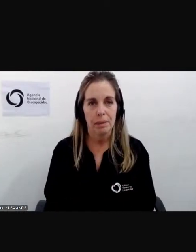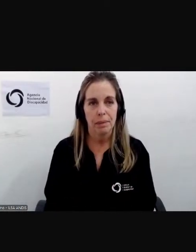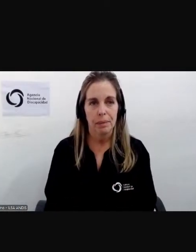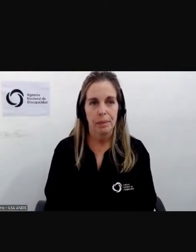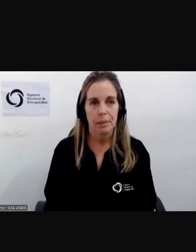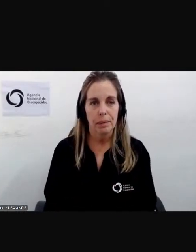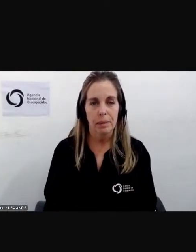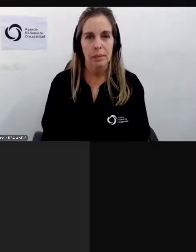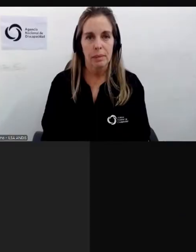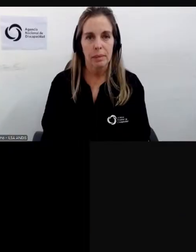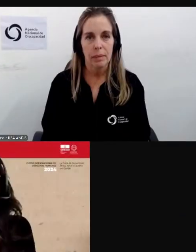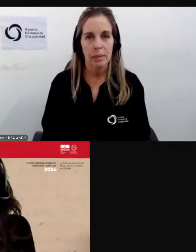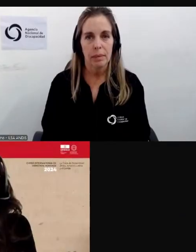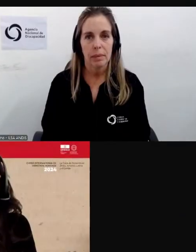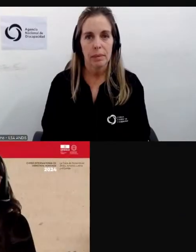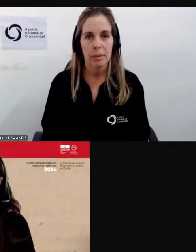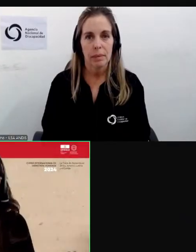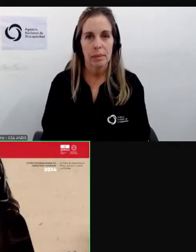minutes.